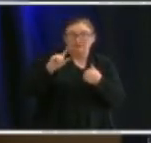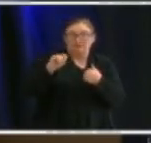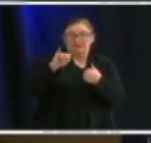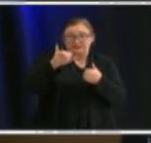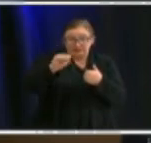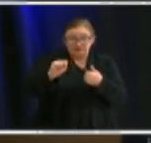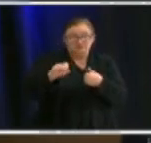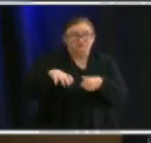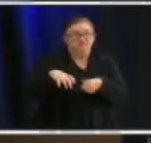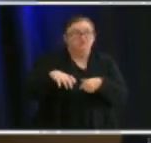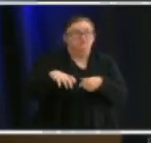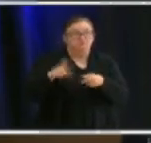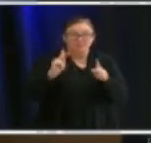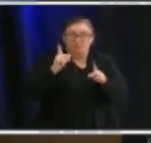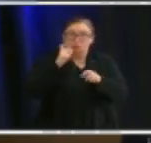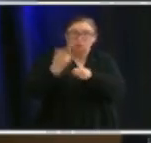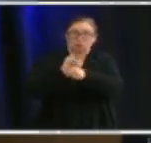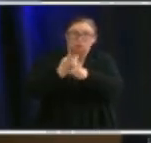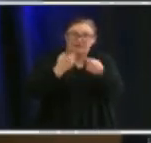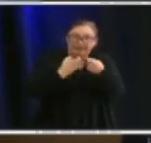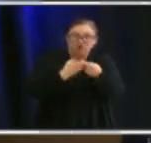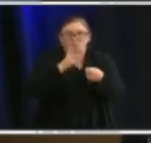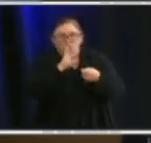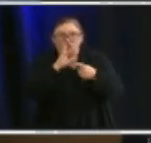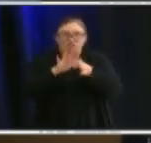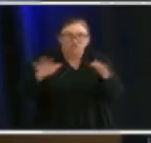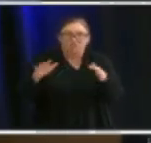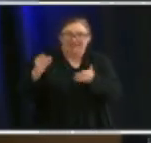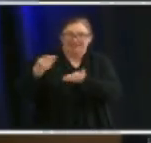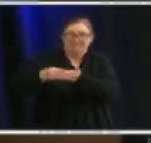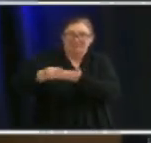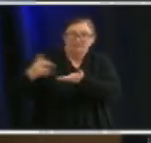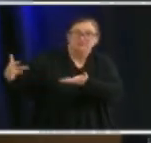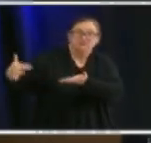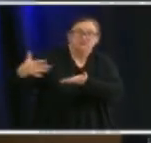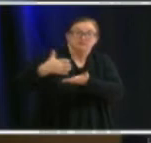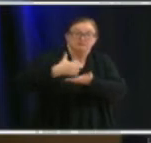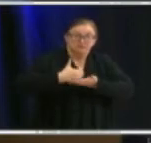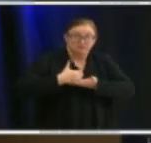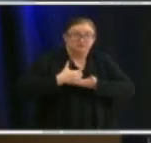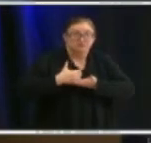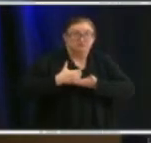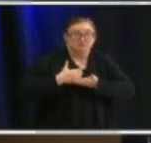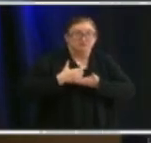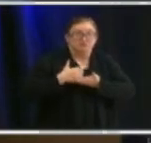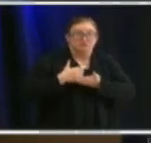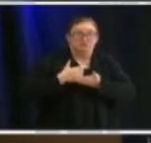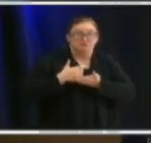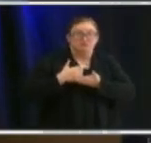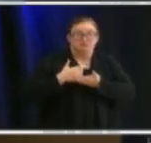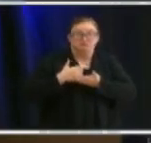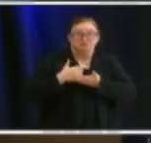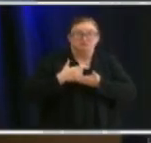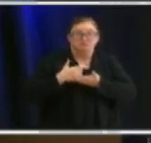stakeholders and the users of these utilities. Of those three, there are three critical ones that